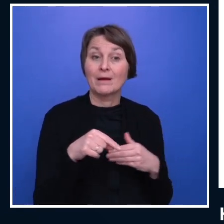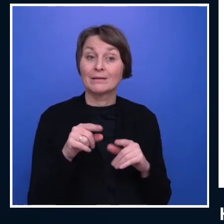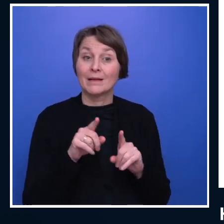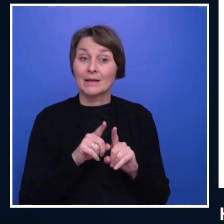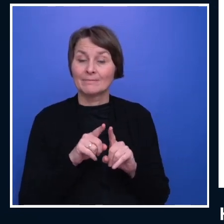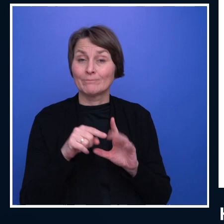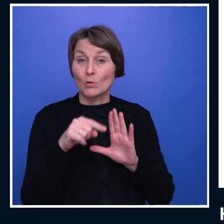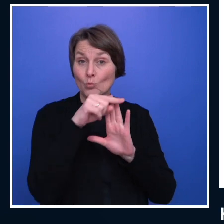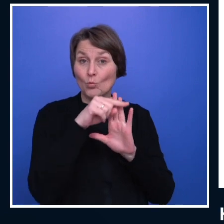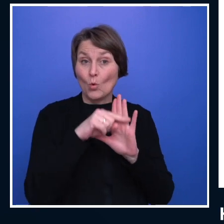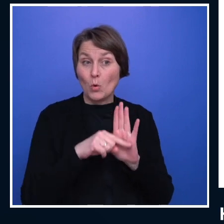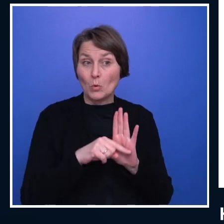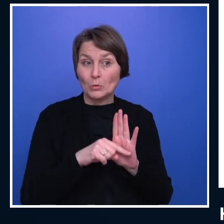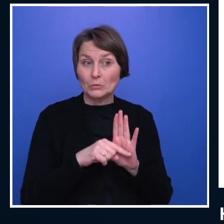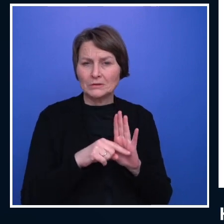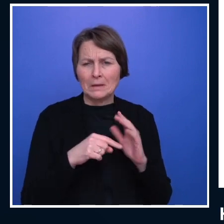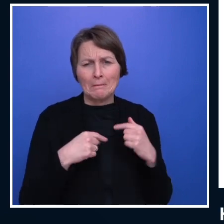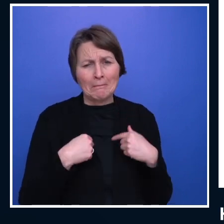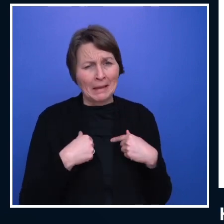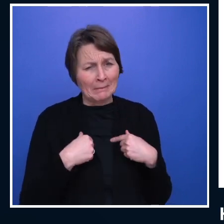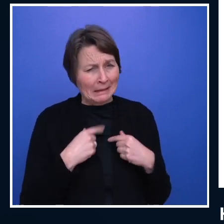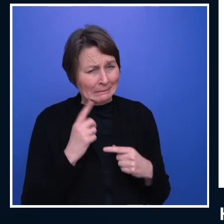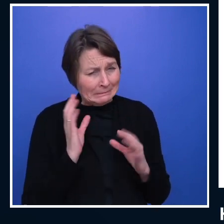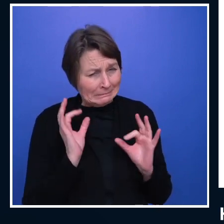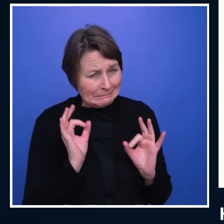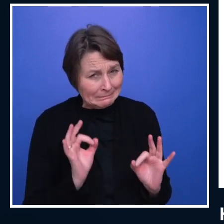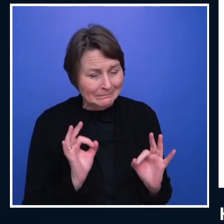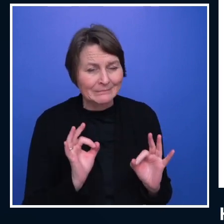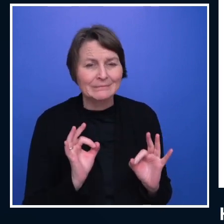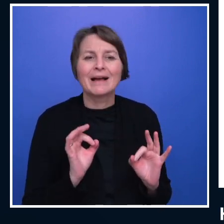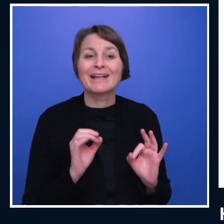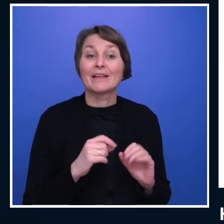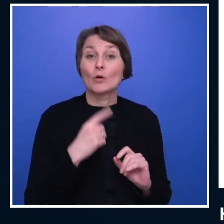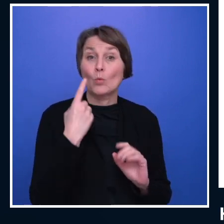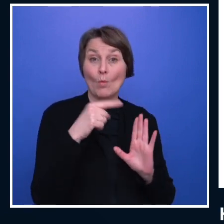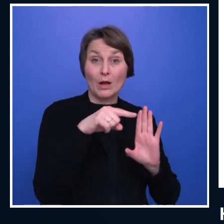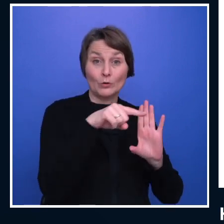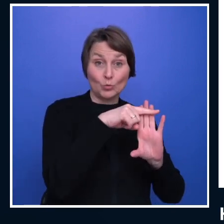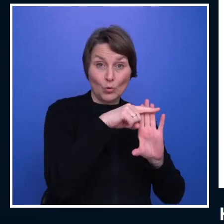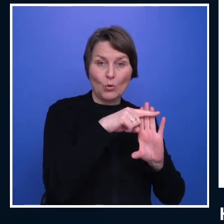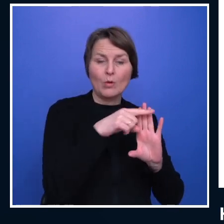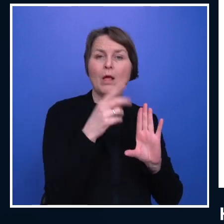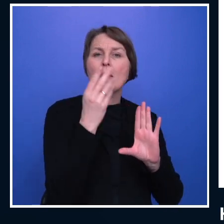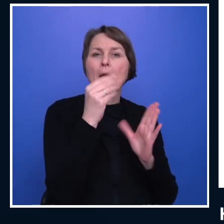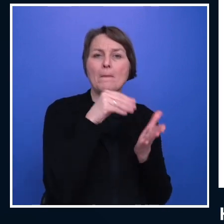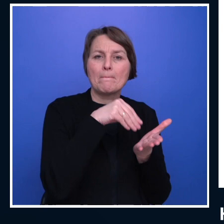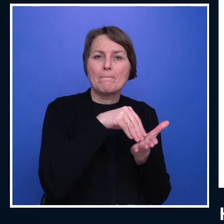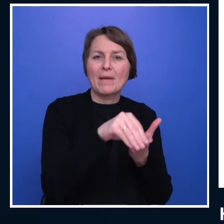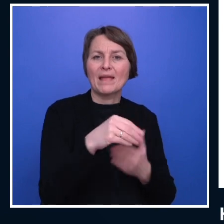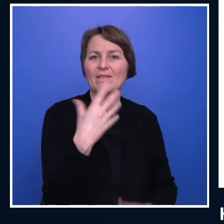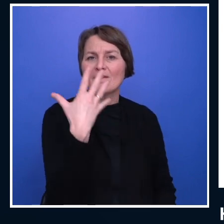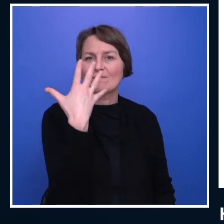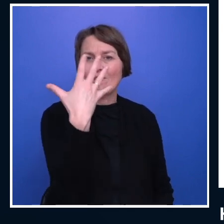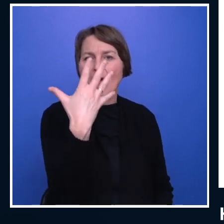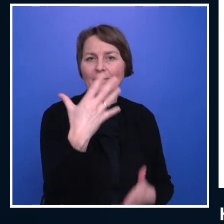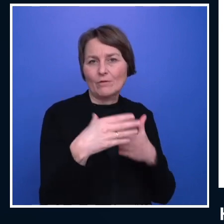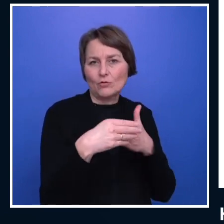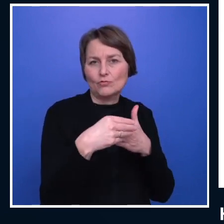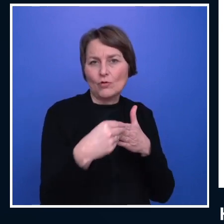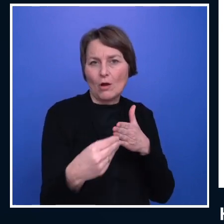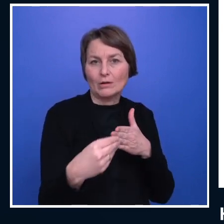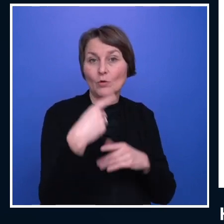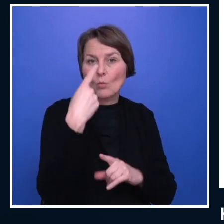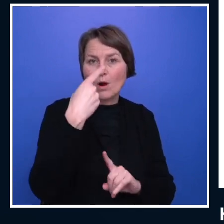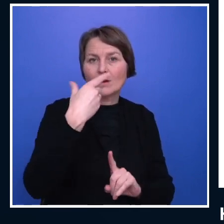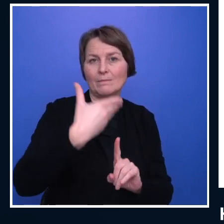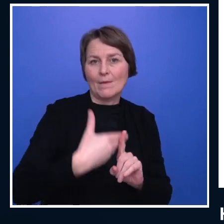$1 or $2, but it's $5 a month per rule. And I've got 30 or 40 of them. It's